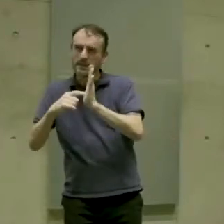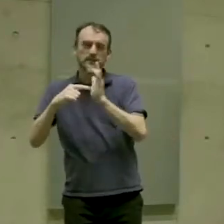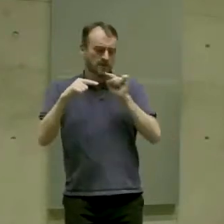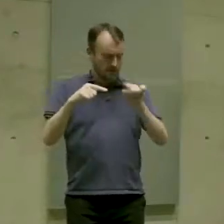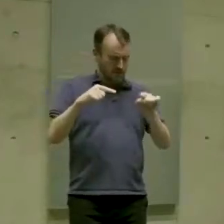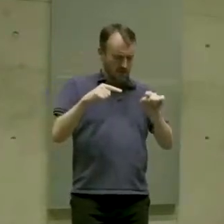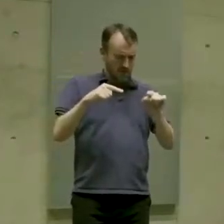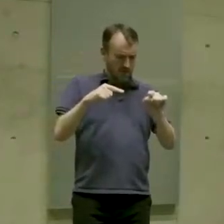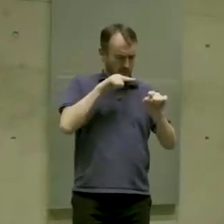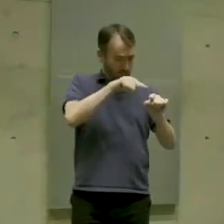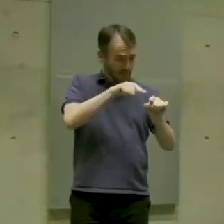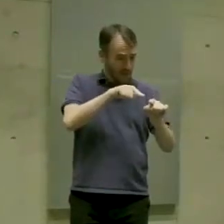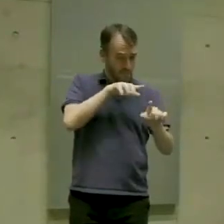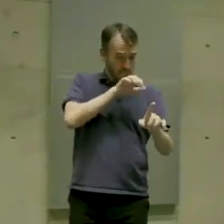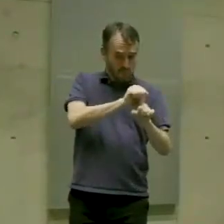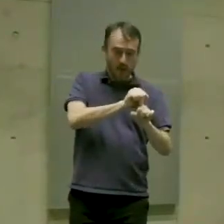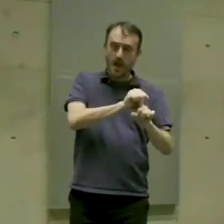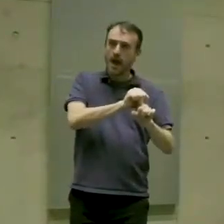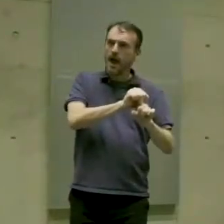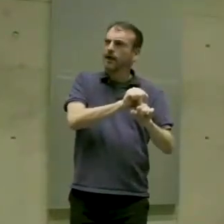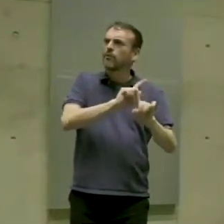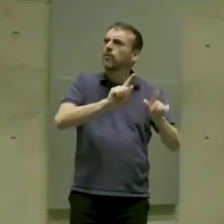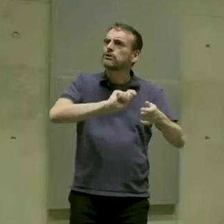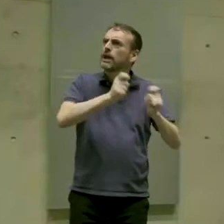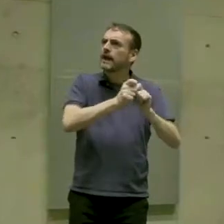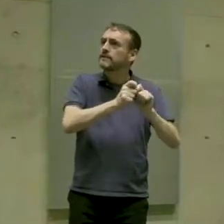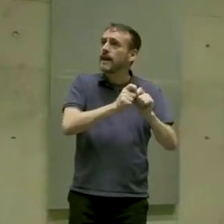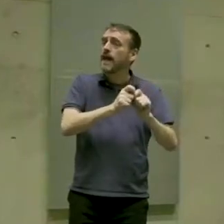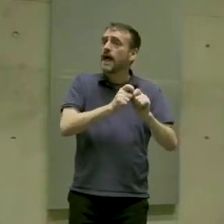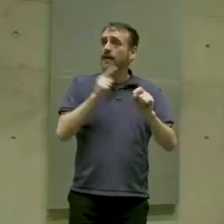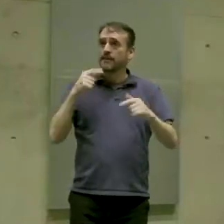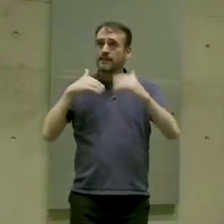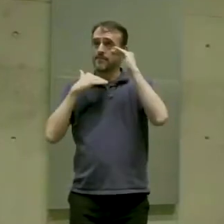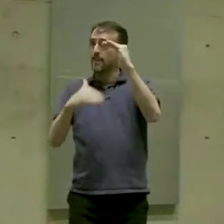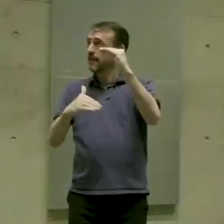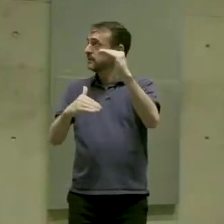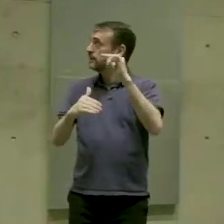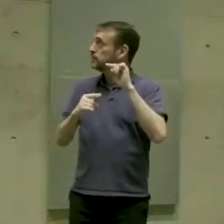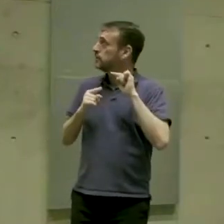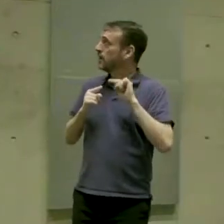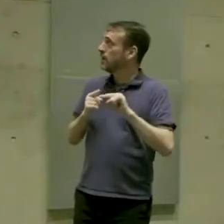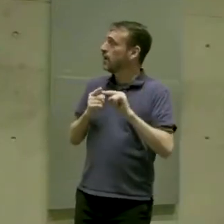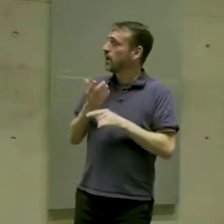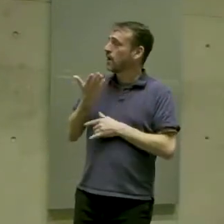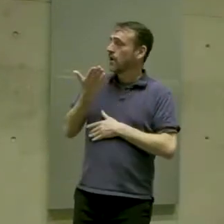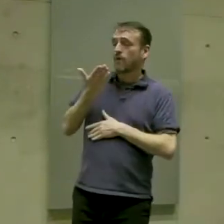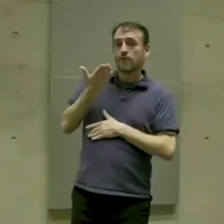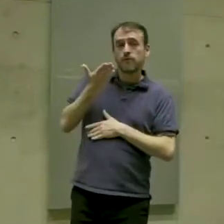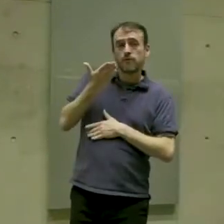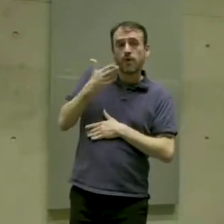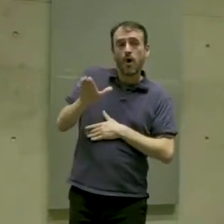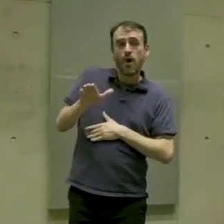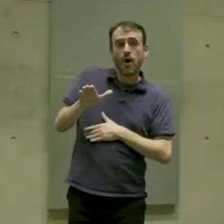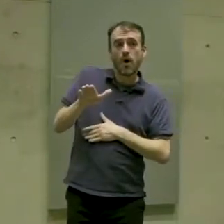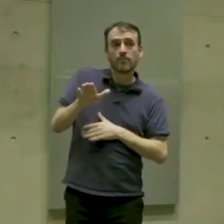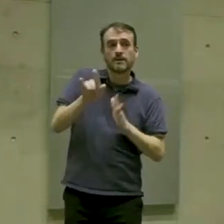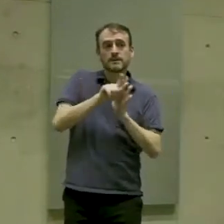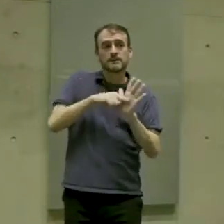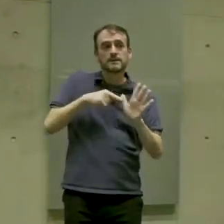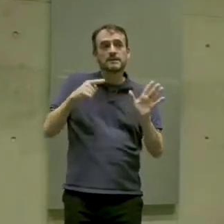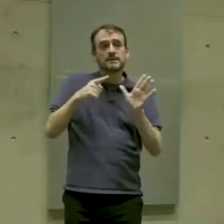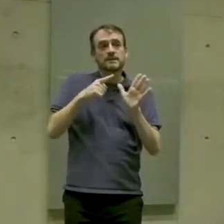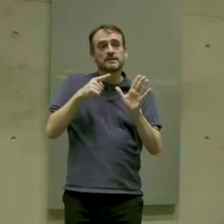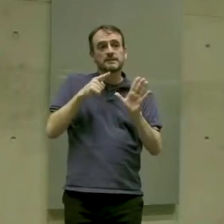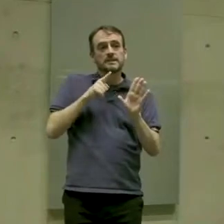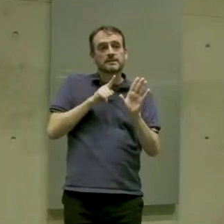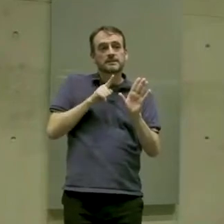changed? And then I found this passage that I'm going to read from J. Yellowlease Douglas, who's one of hypertext fiction's most high-profile names,